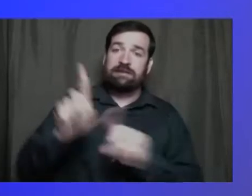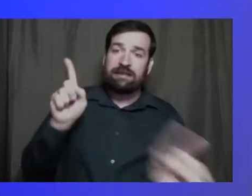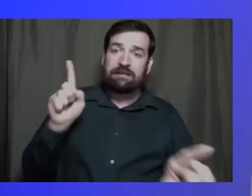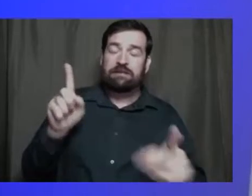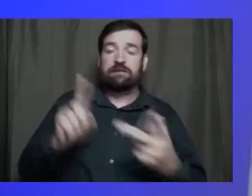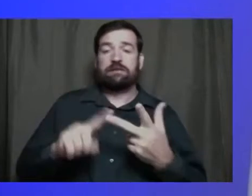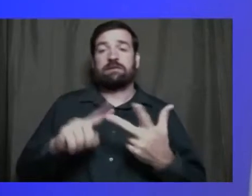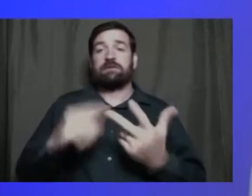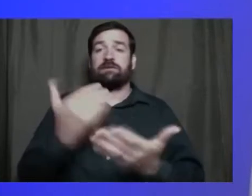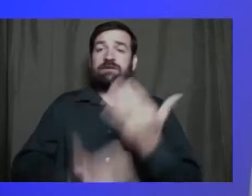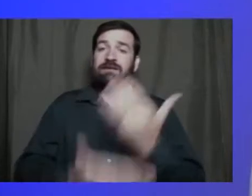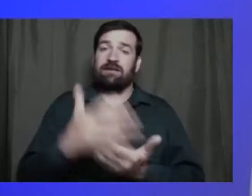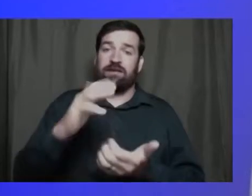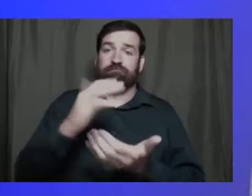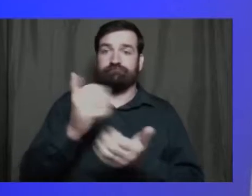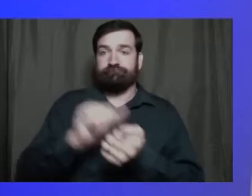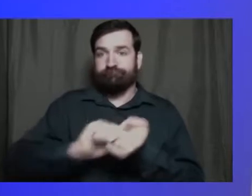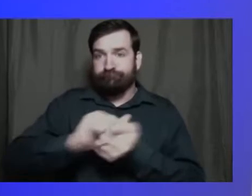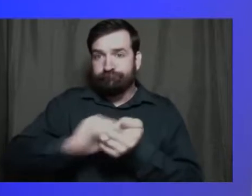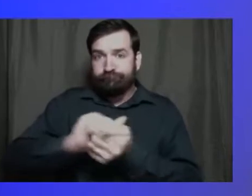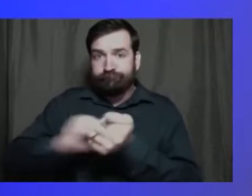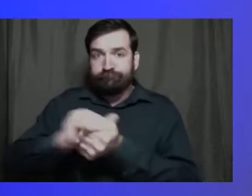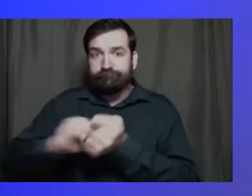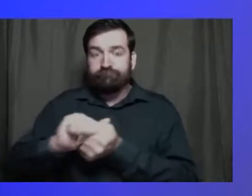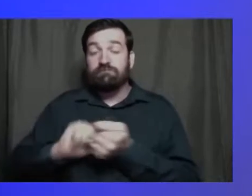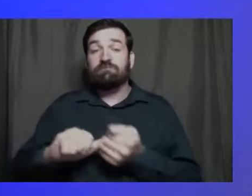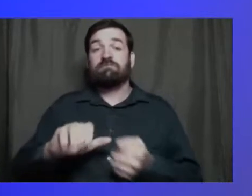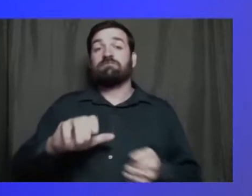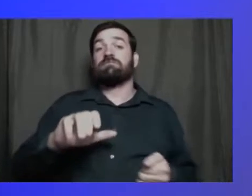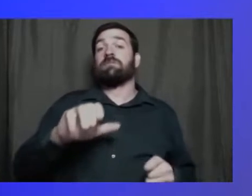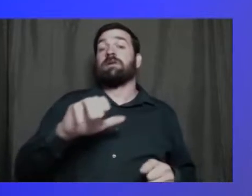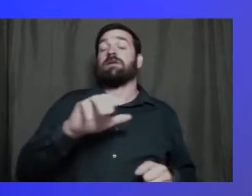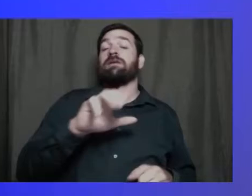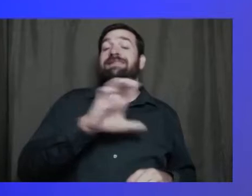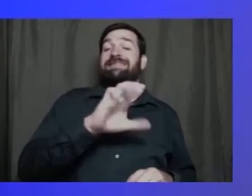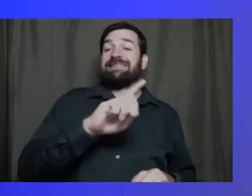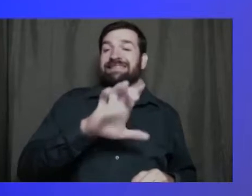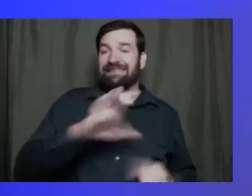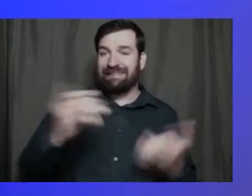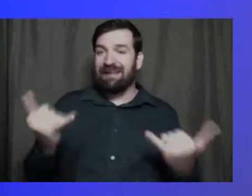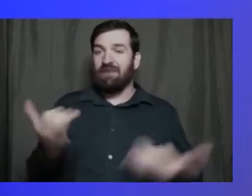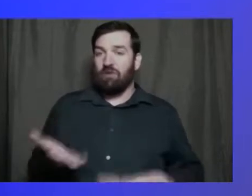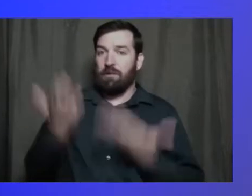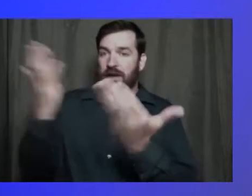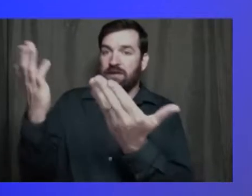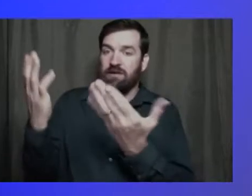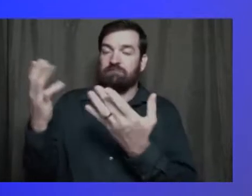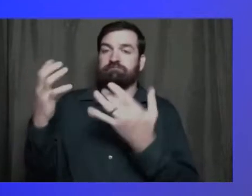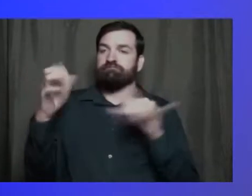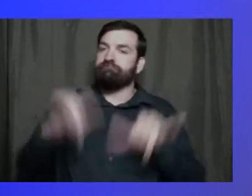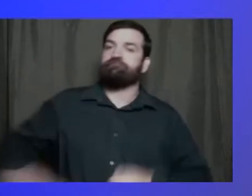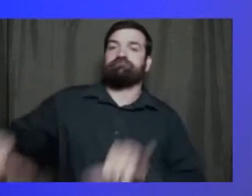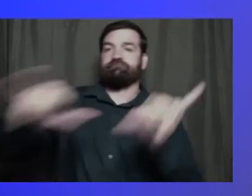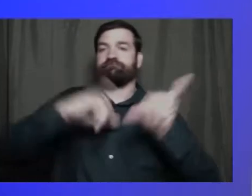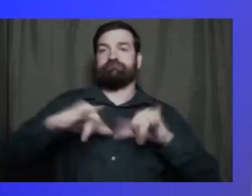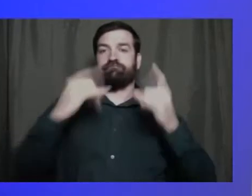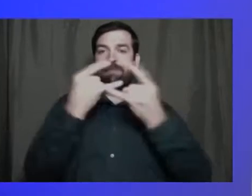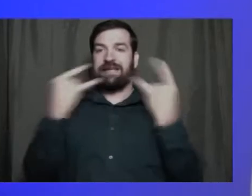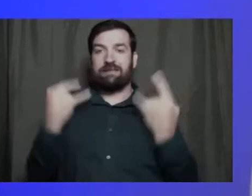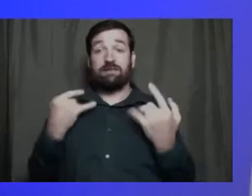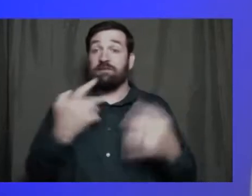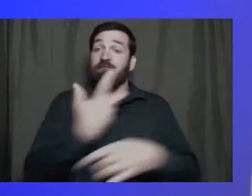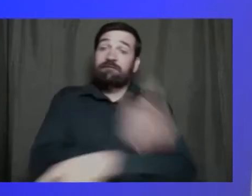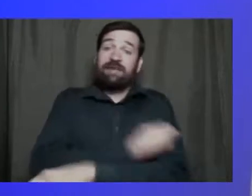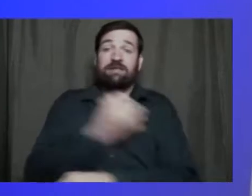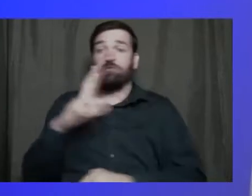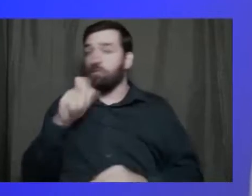hygiene. So the AAP and CDC have now come out and recommended universal masking in schools, regardless of vaccination.